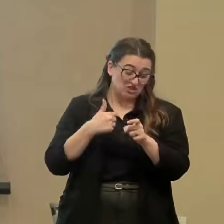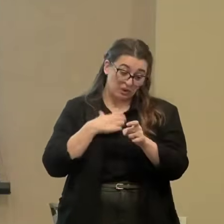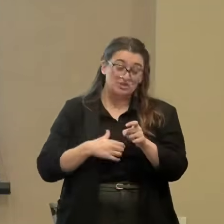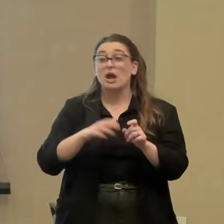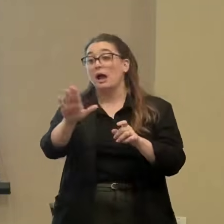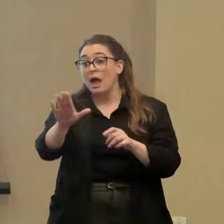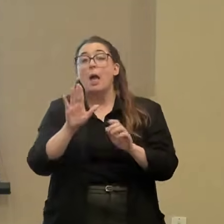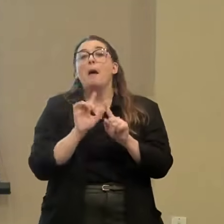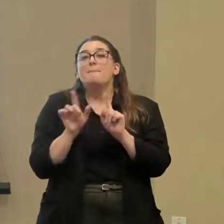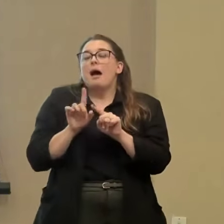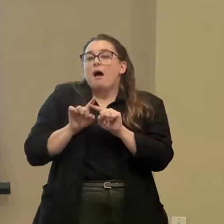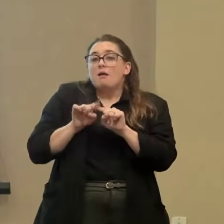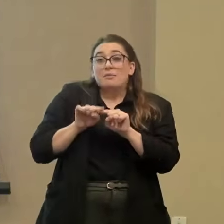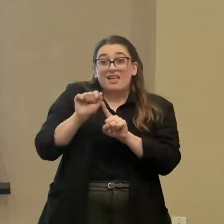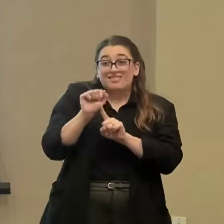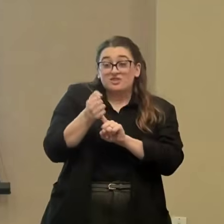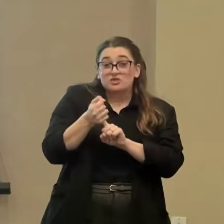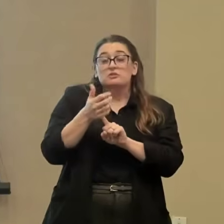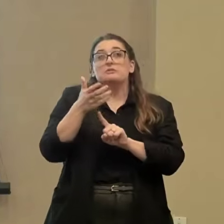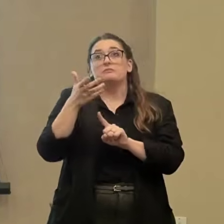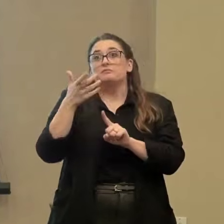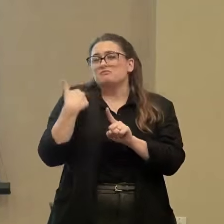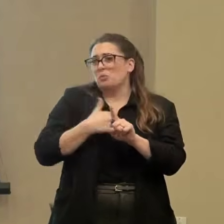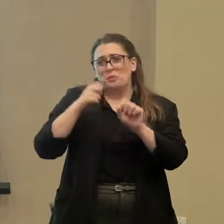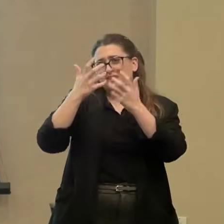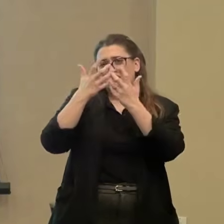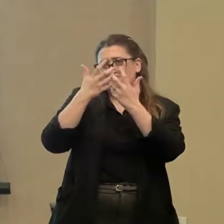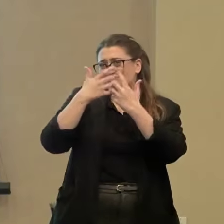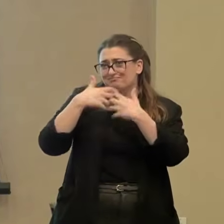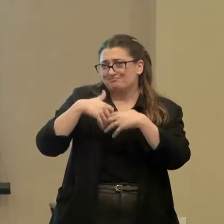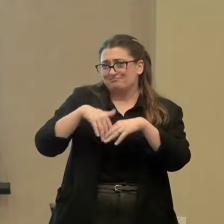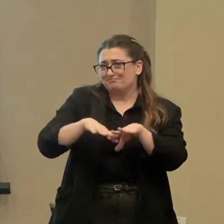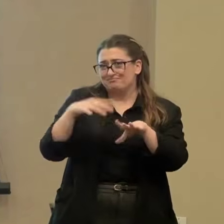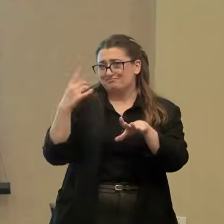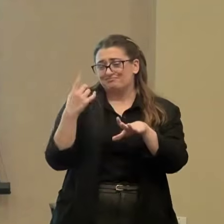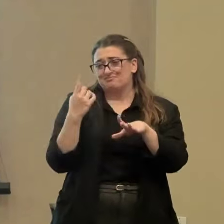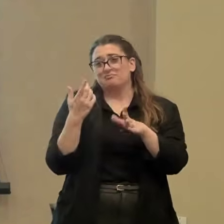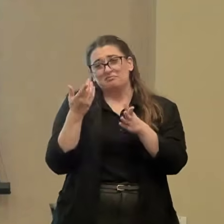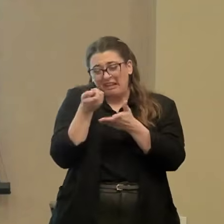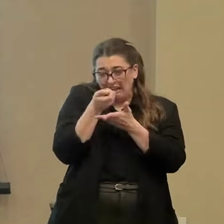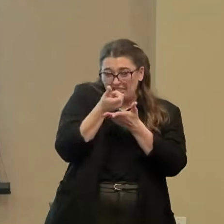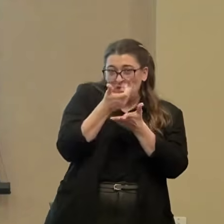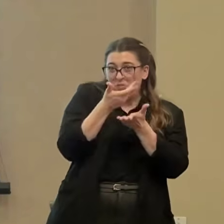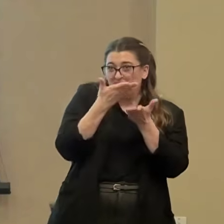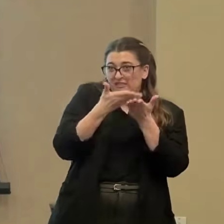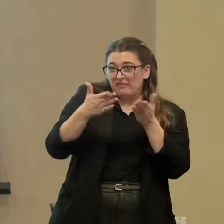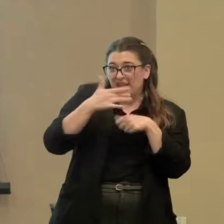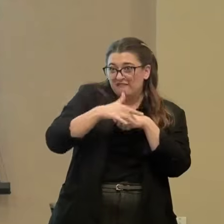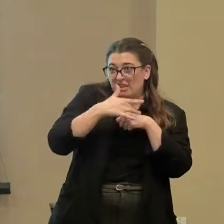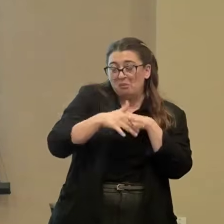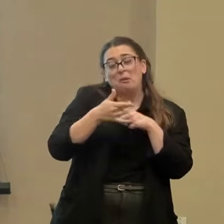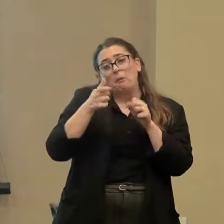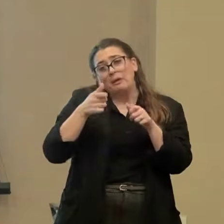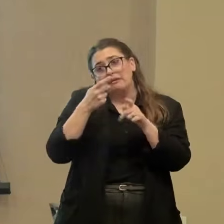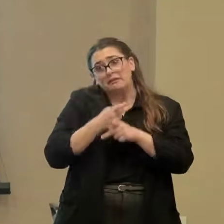depending on what the situation is, we may be able to do a lot with a little. If they're treating one